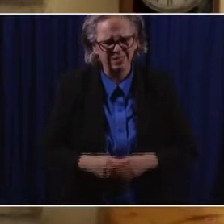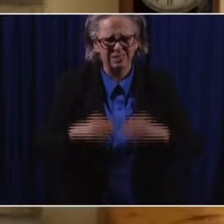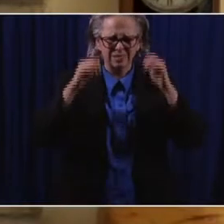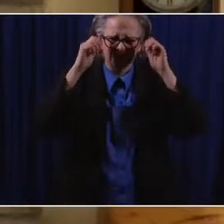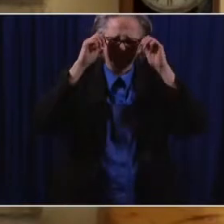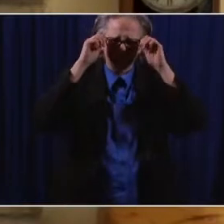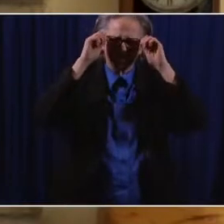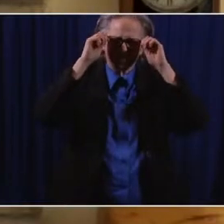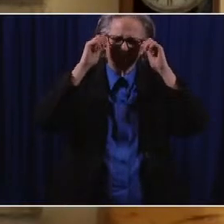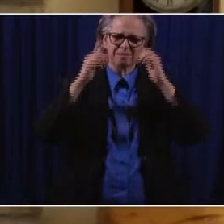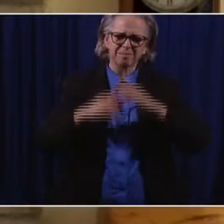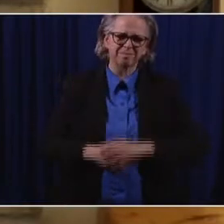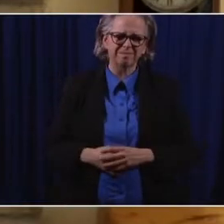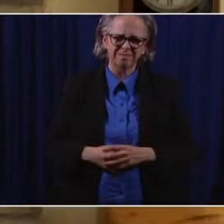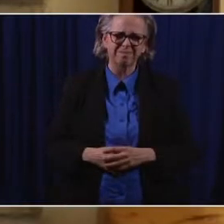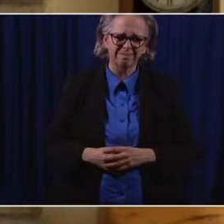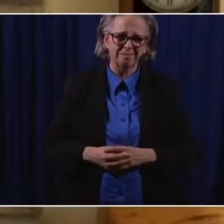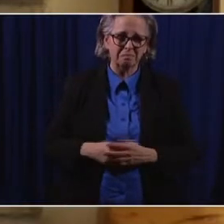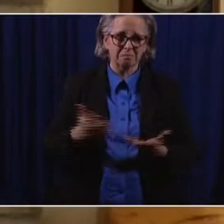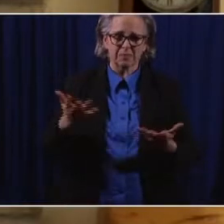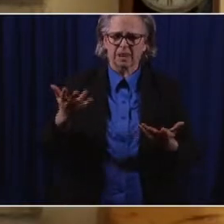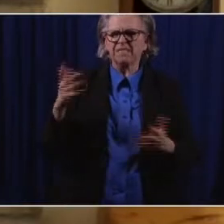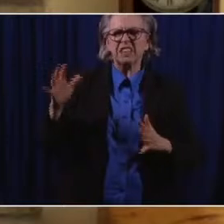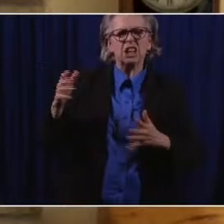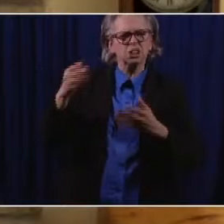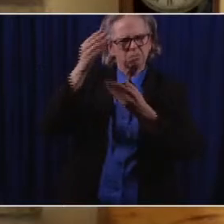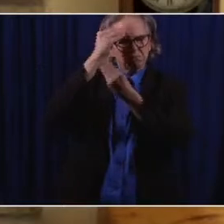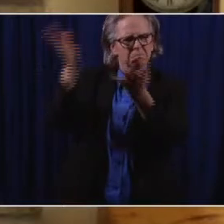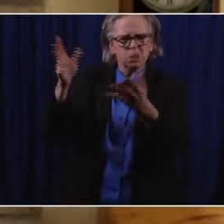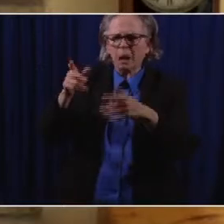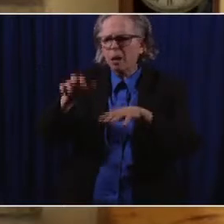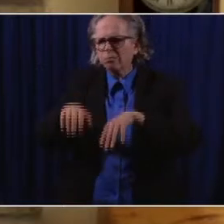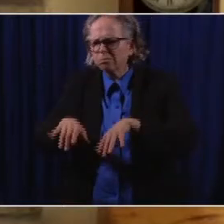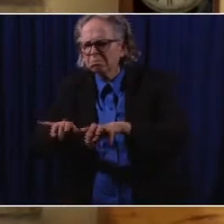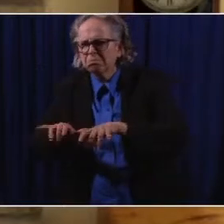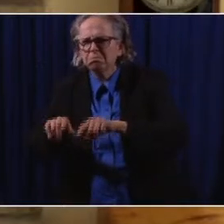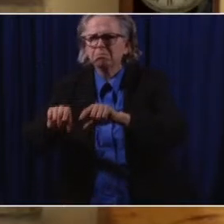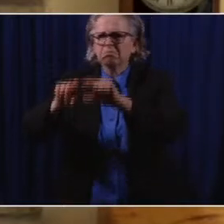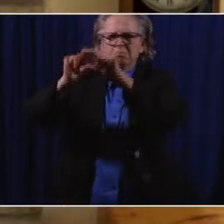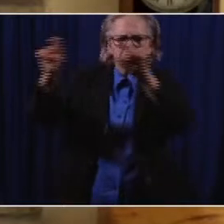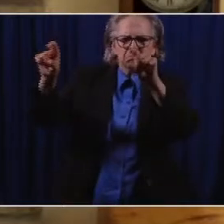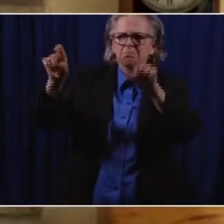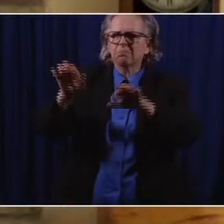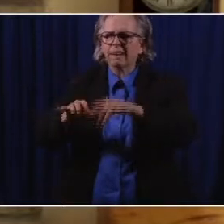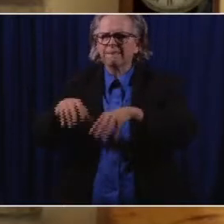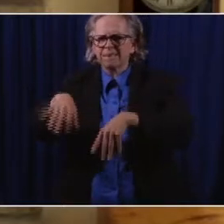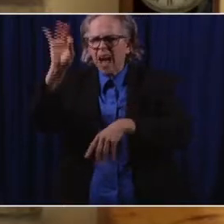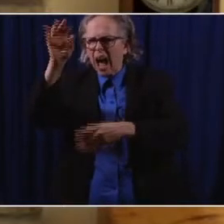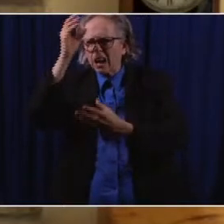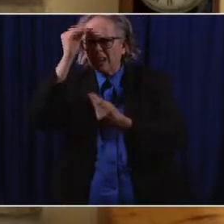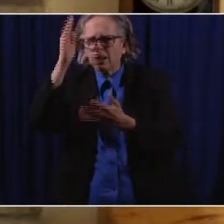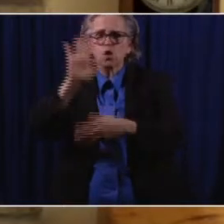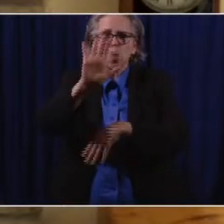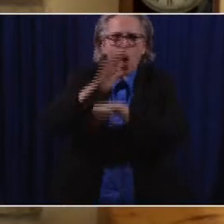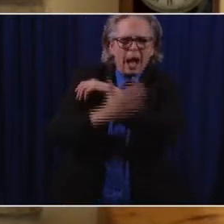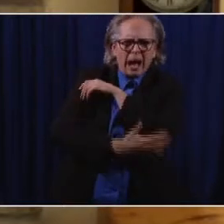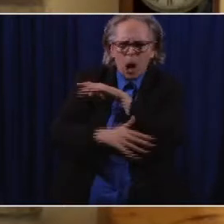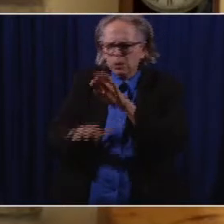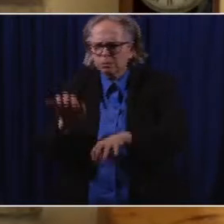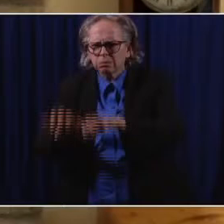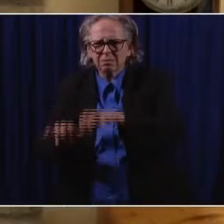and anyone can go take a look at those 88 counties. You can see where your county is ranked. Again, this is by a number of